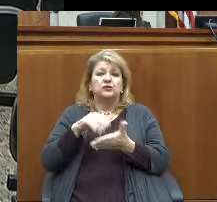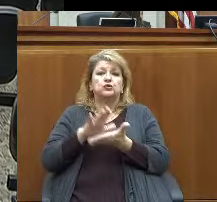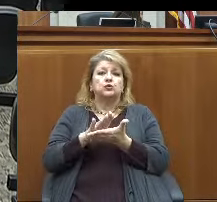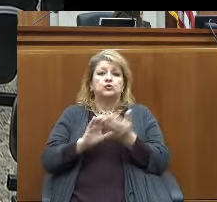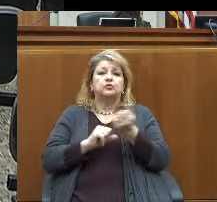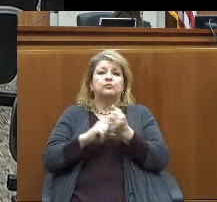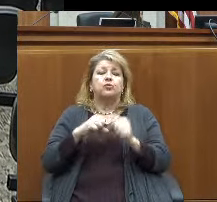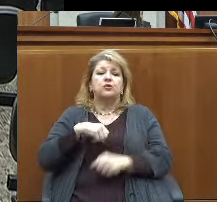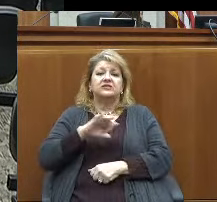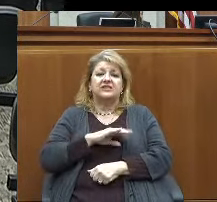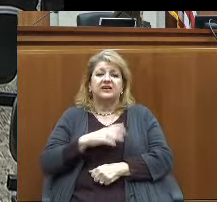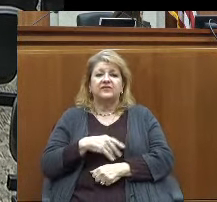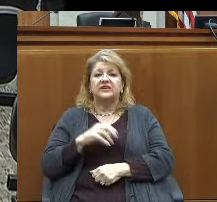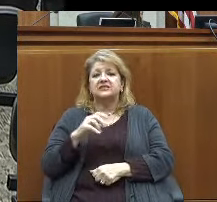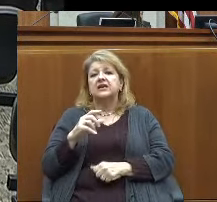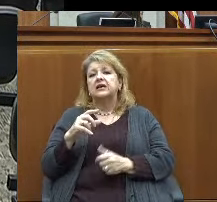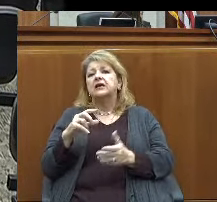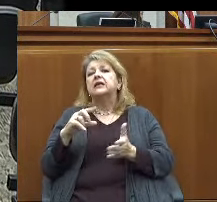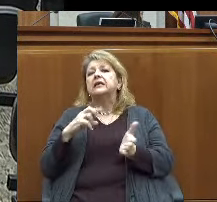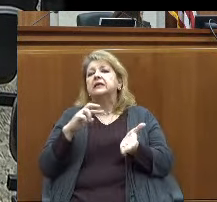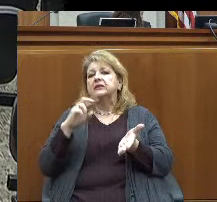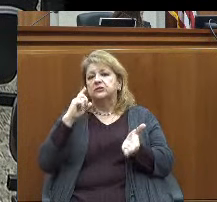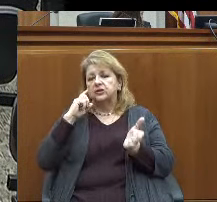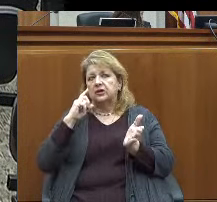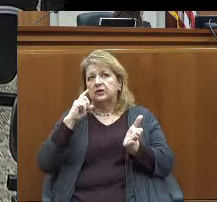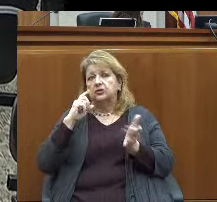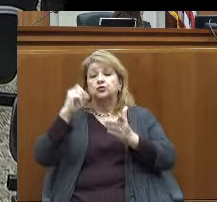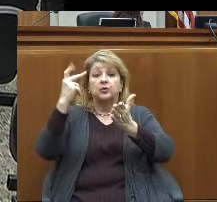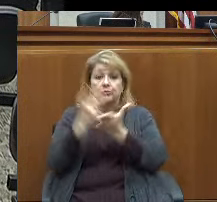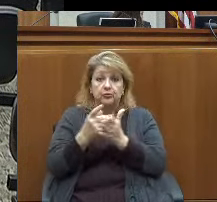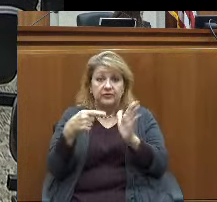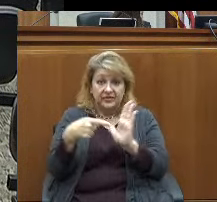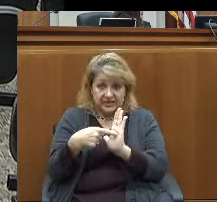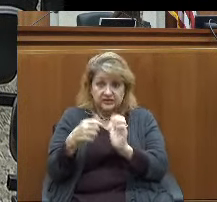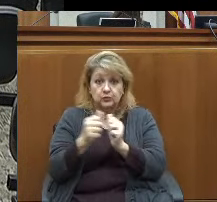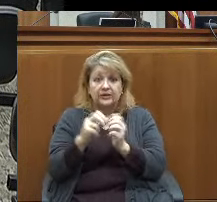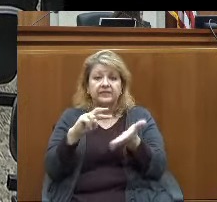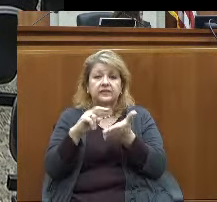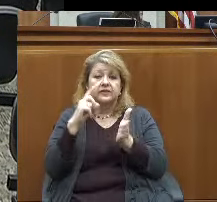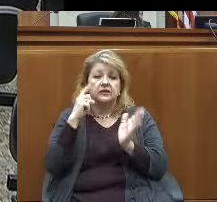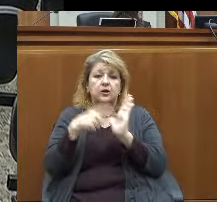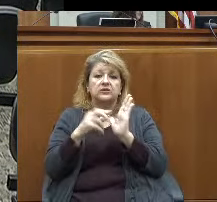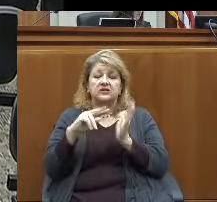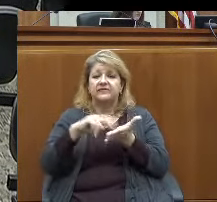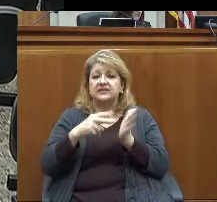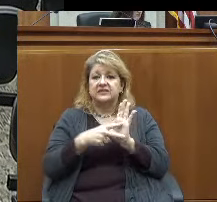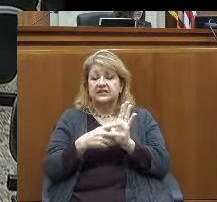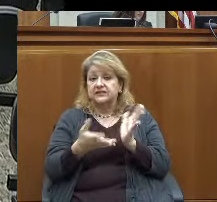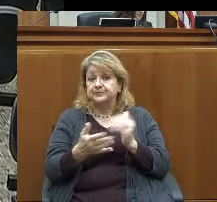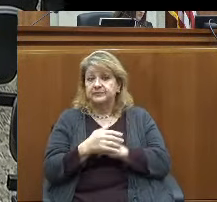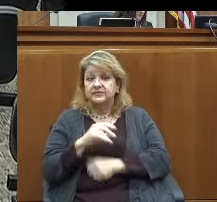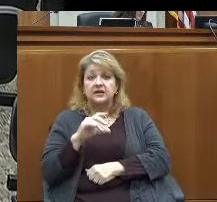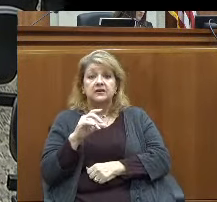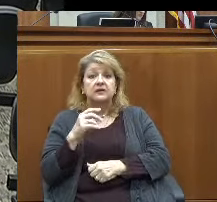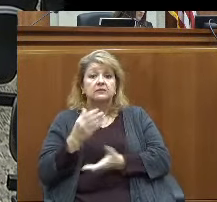to approve as a notice of intent. An updated exec rec and backup has been distributed. Motion, Dr.